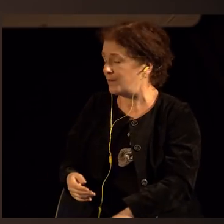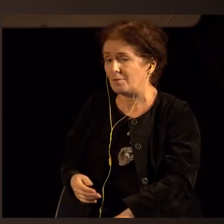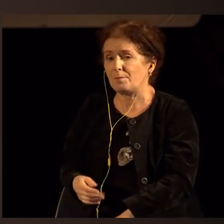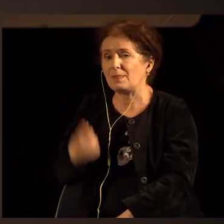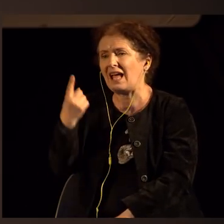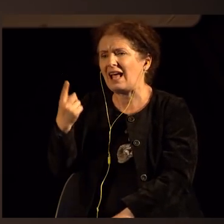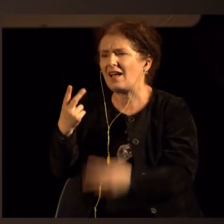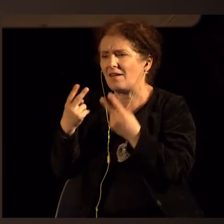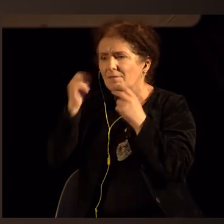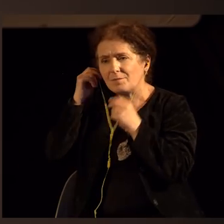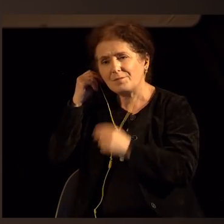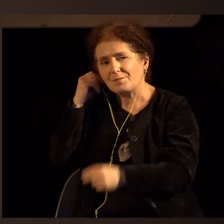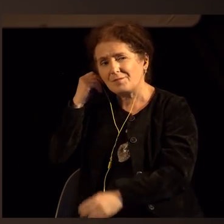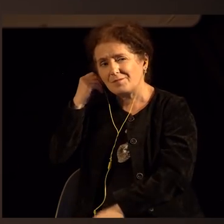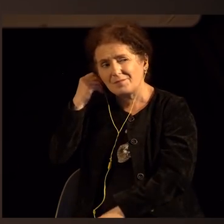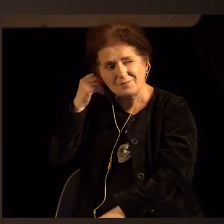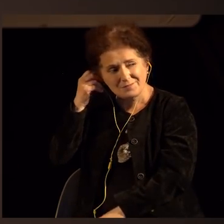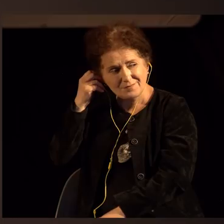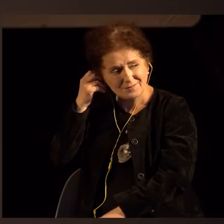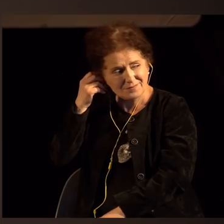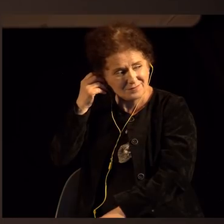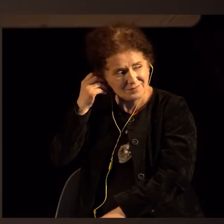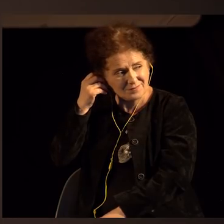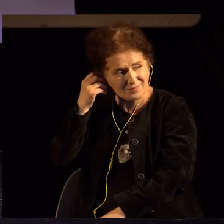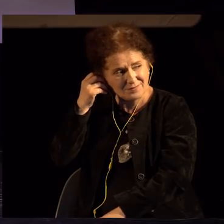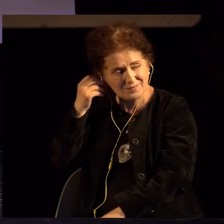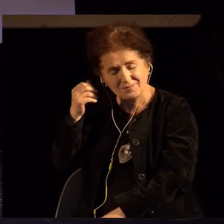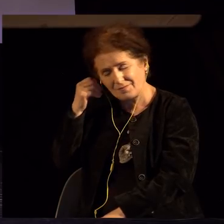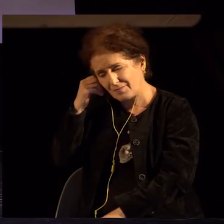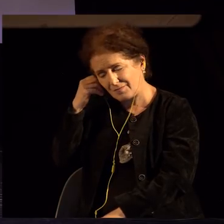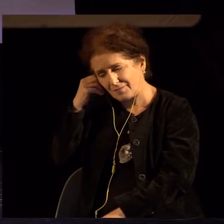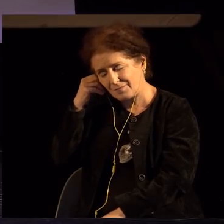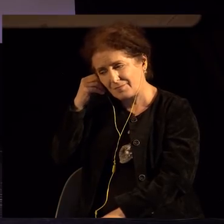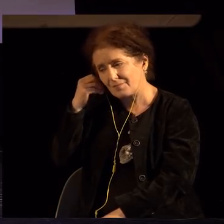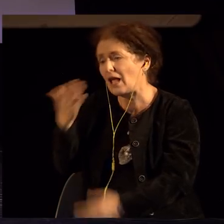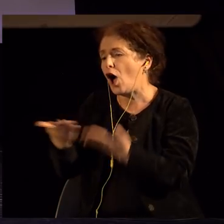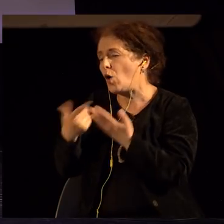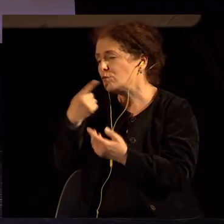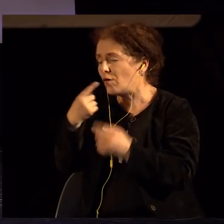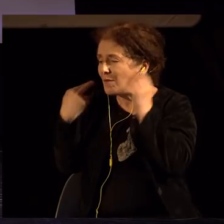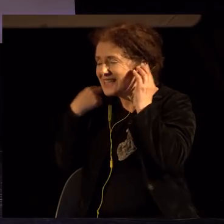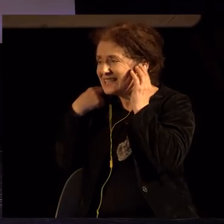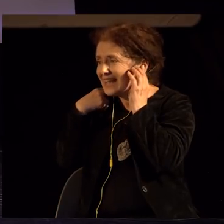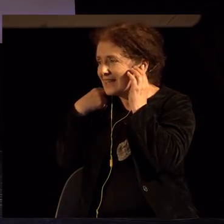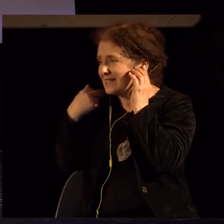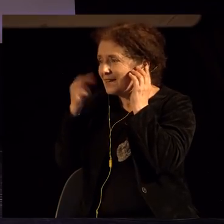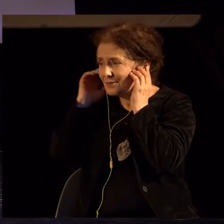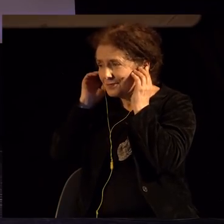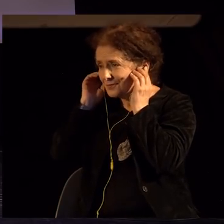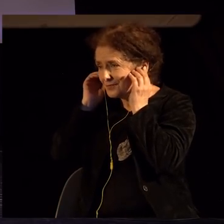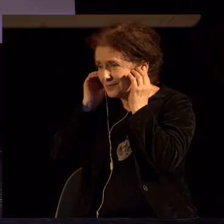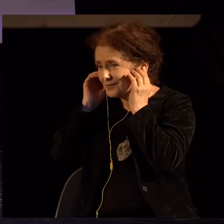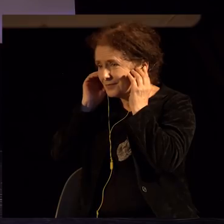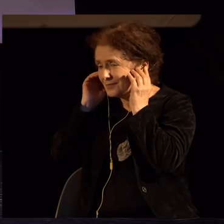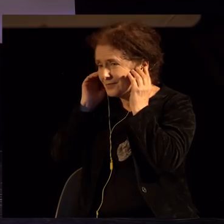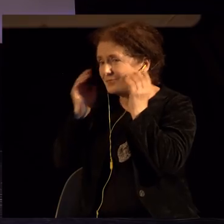brain. Yes, thank you. The brain. And the statement that arousal and pleasure starts